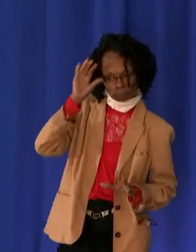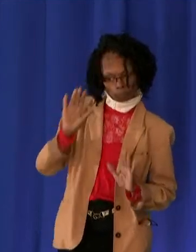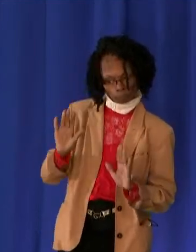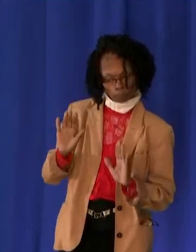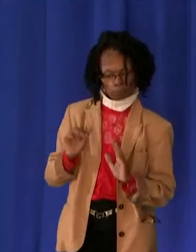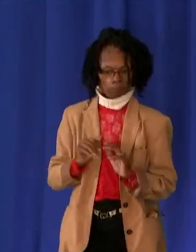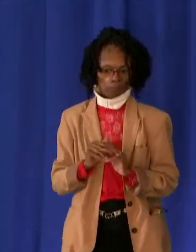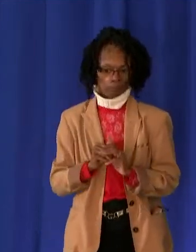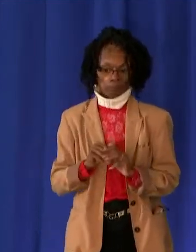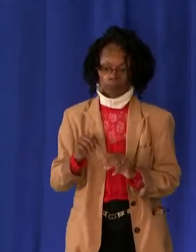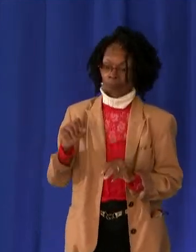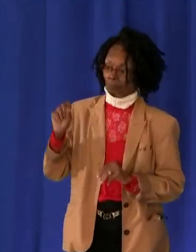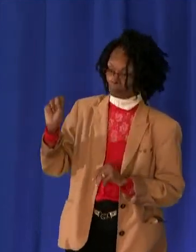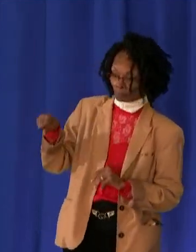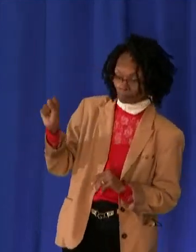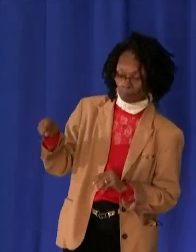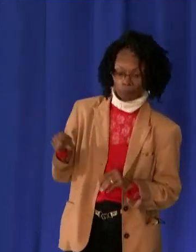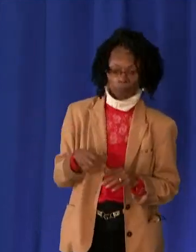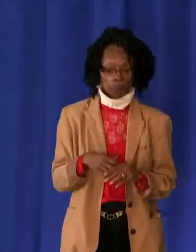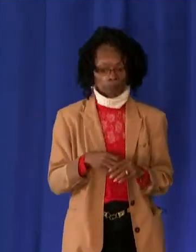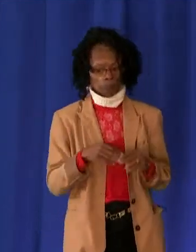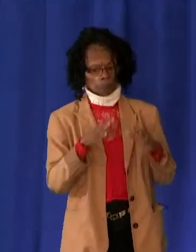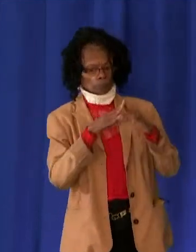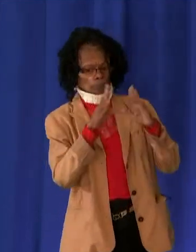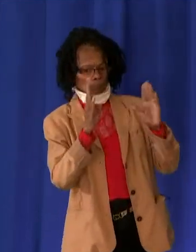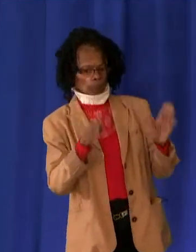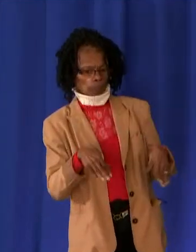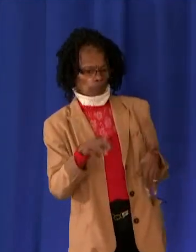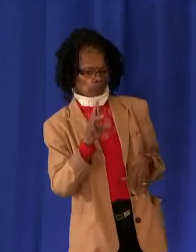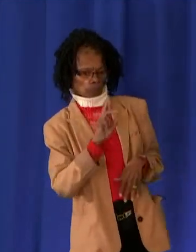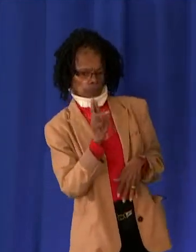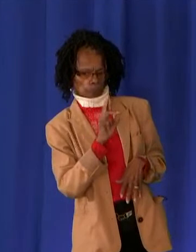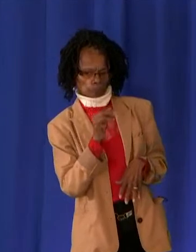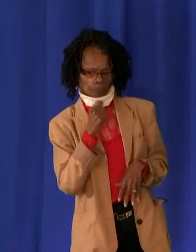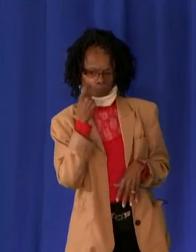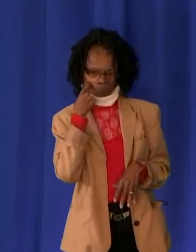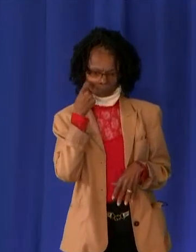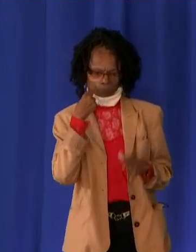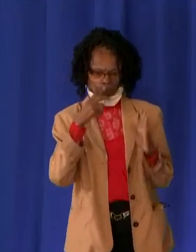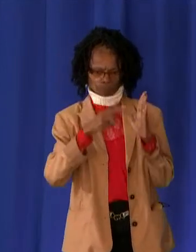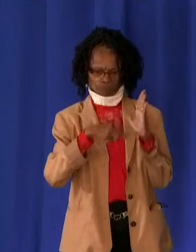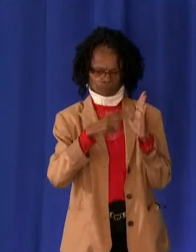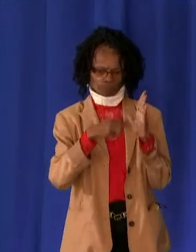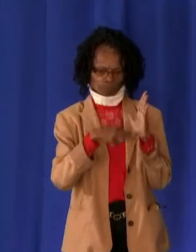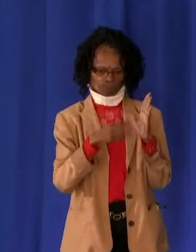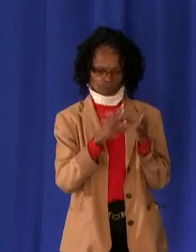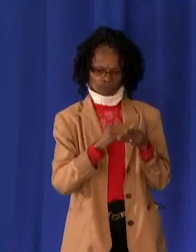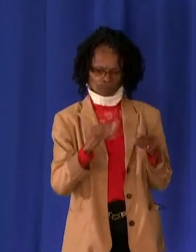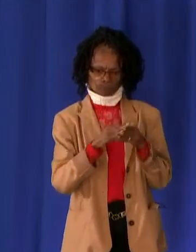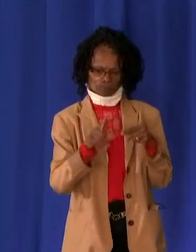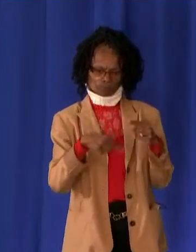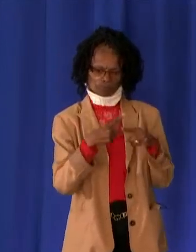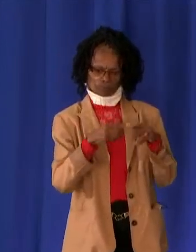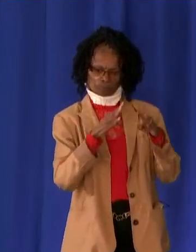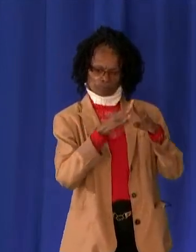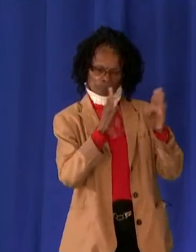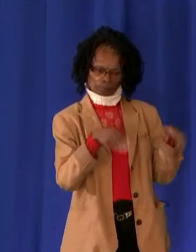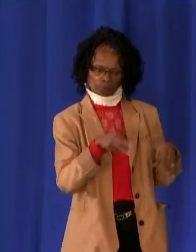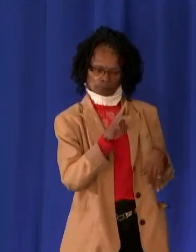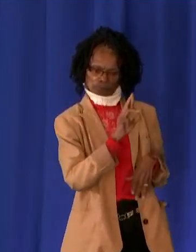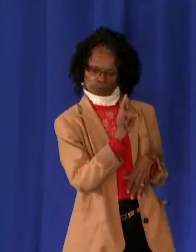Yes. House Republicans apparently, there's a story I read about House Republicans saying